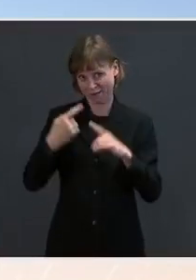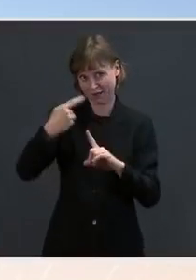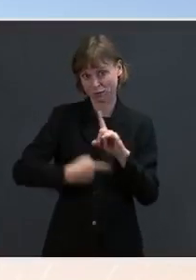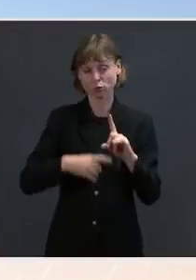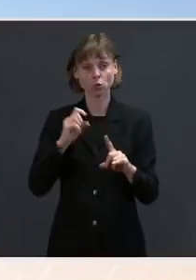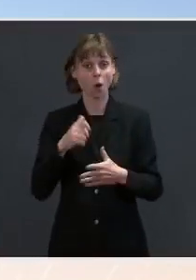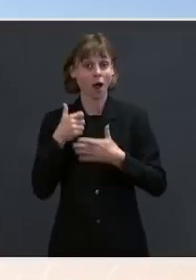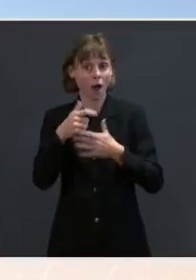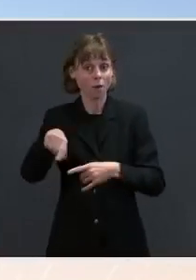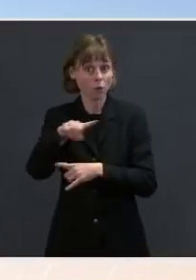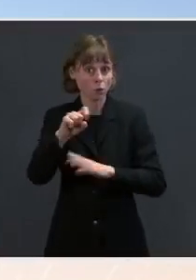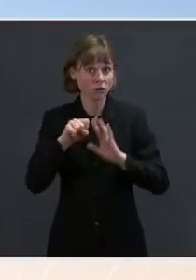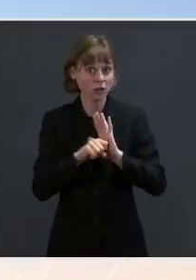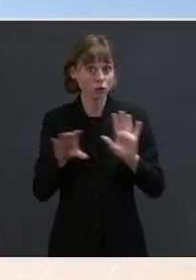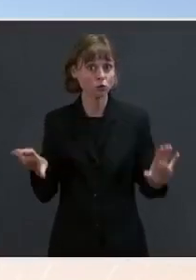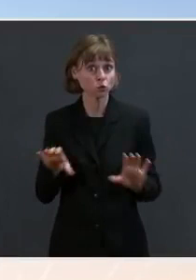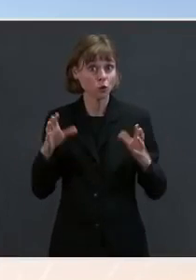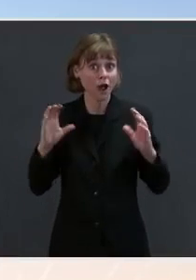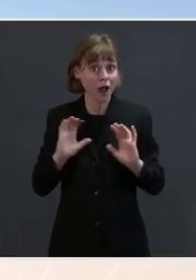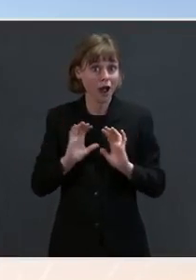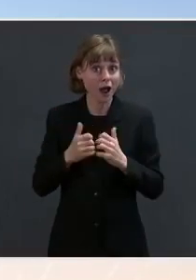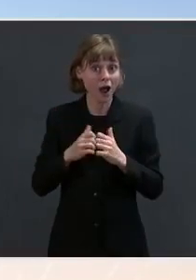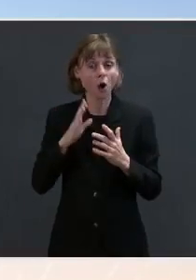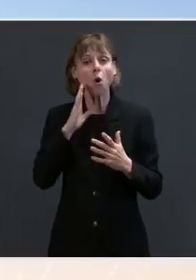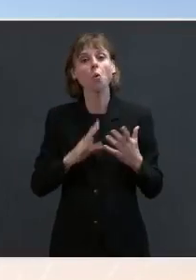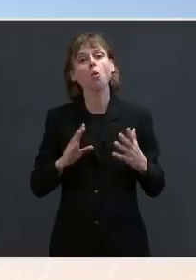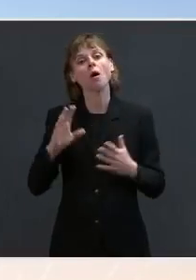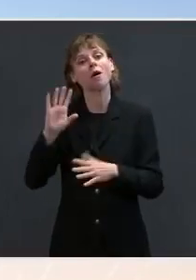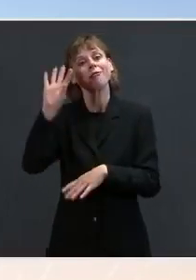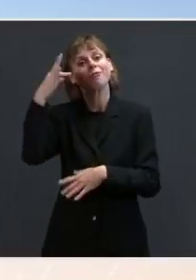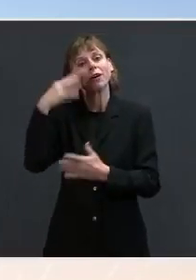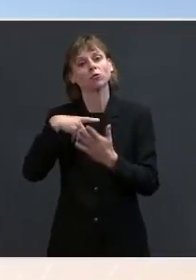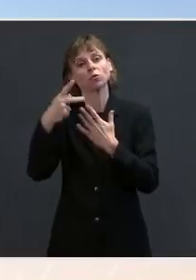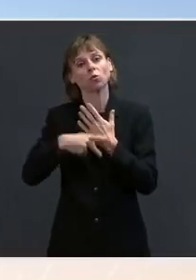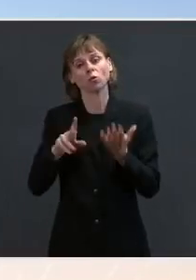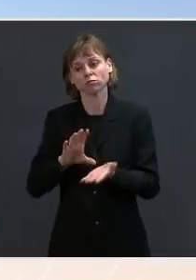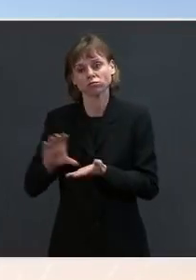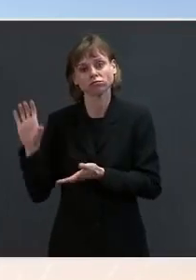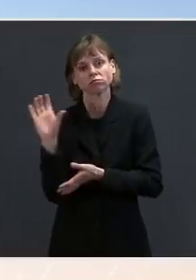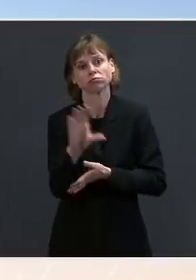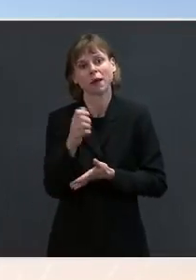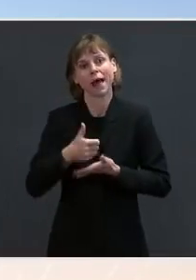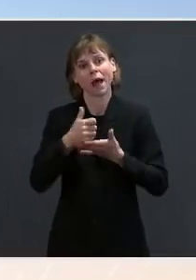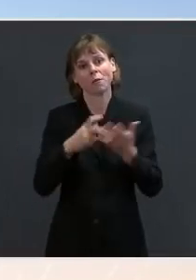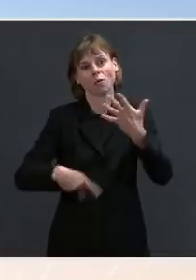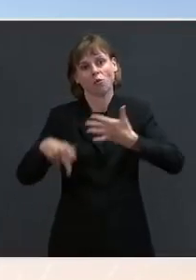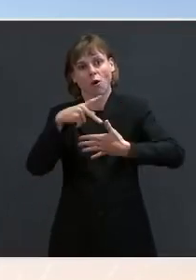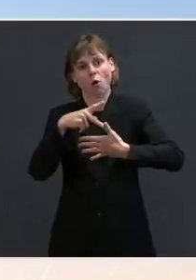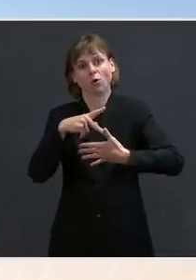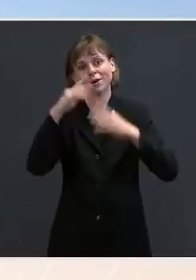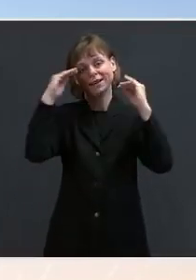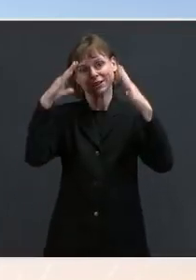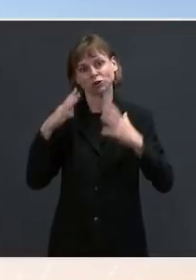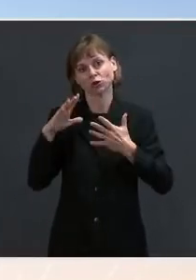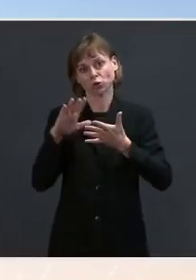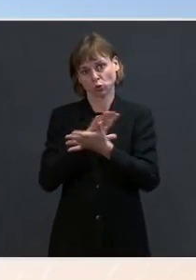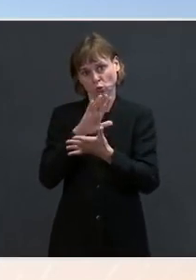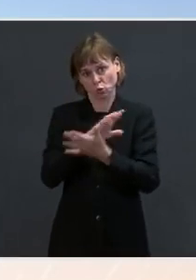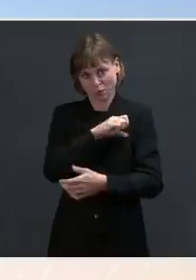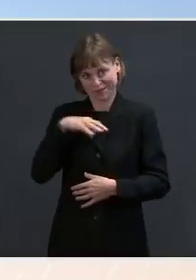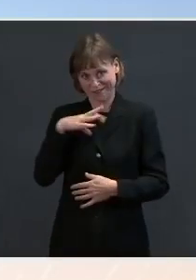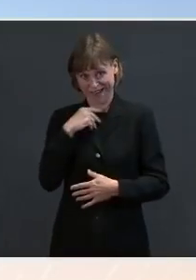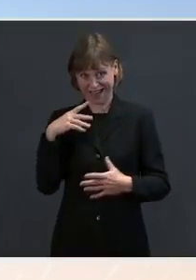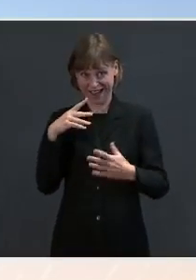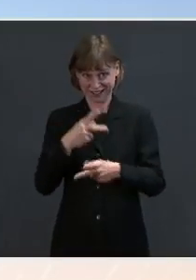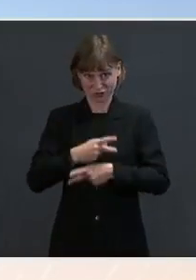federal pharmacy program to prioritize vaccinating teachers, school staff, and childcare workers during the month of March. This is a part of